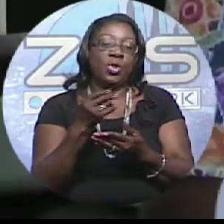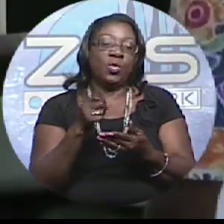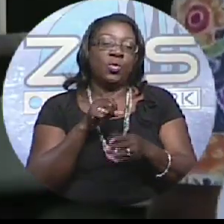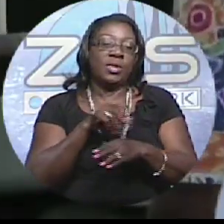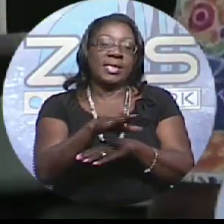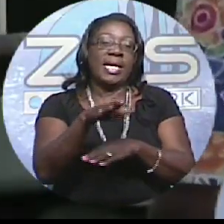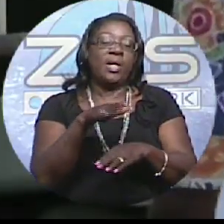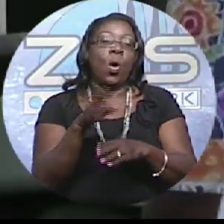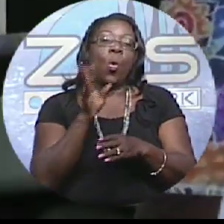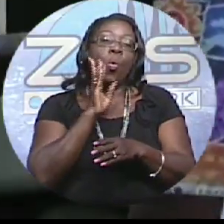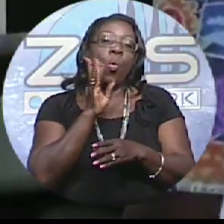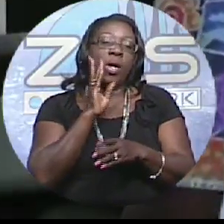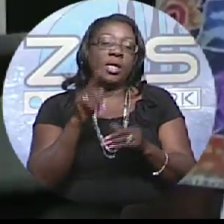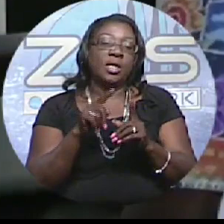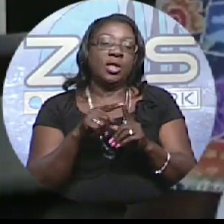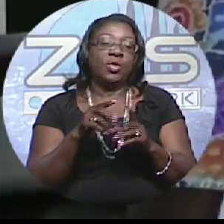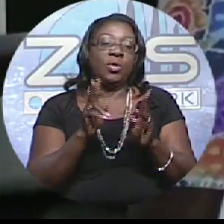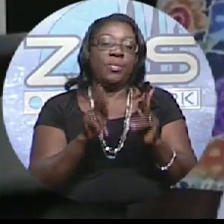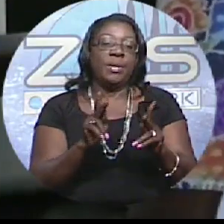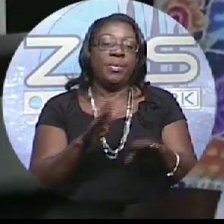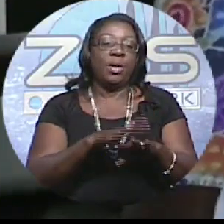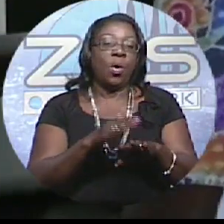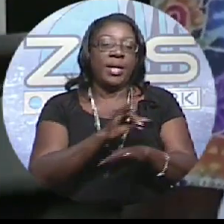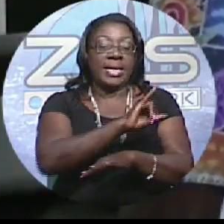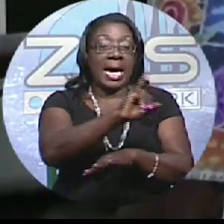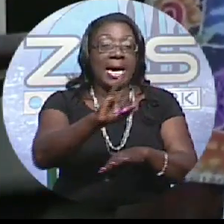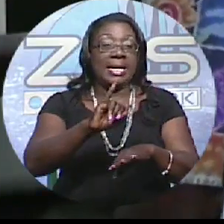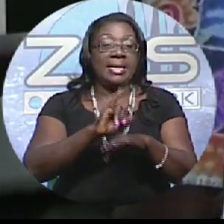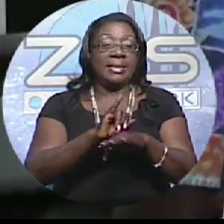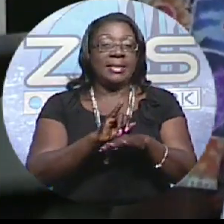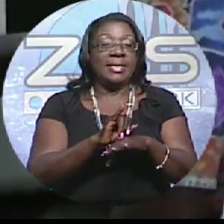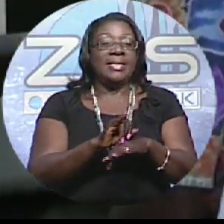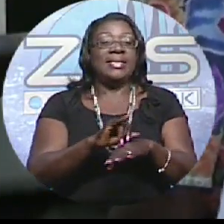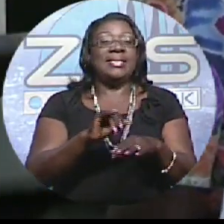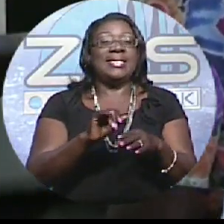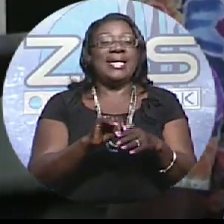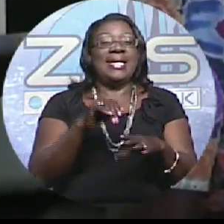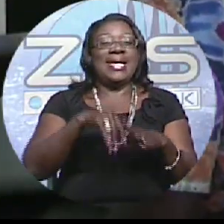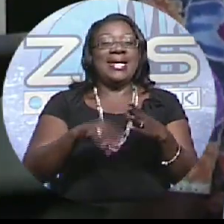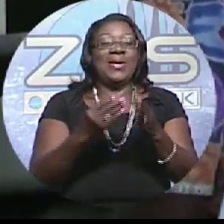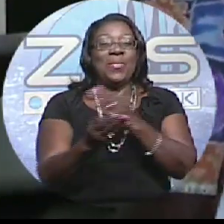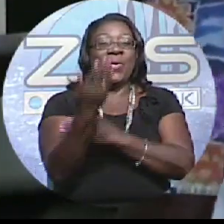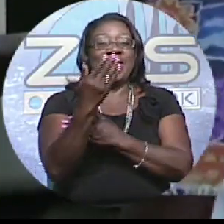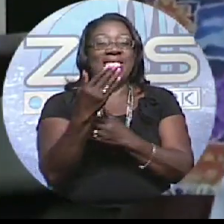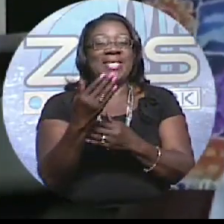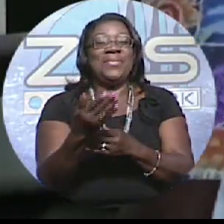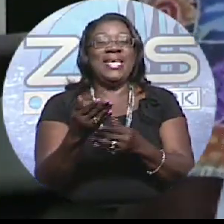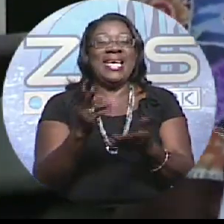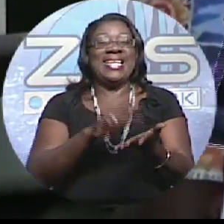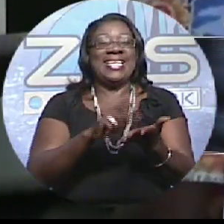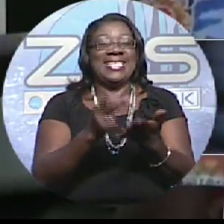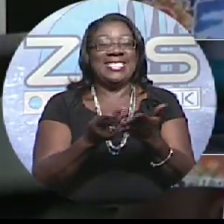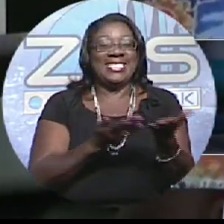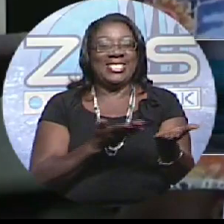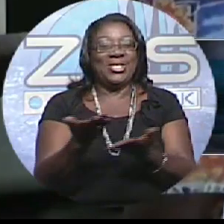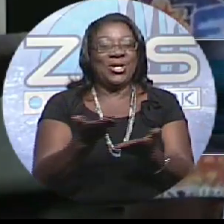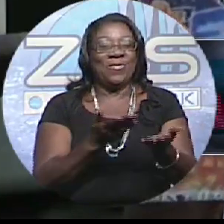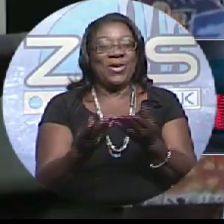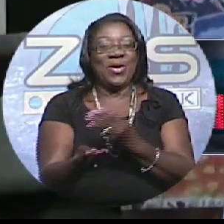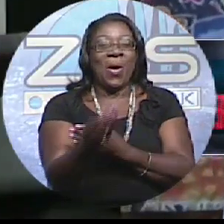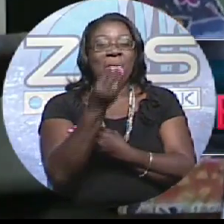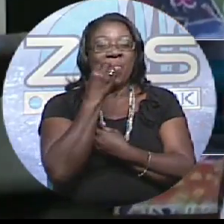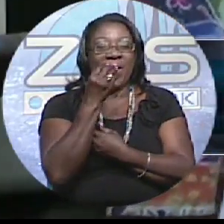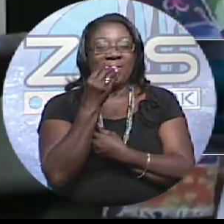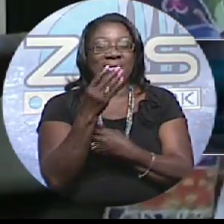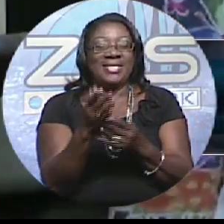Miss Ruthie says that once the weather permits, she'll be in her kitchen in the morning serving breakfast. Reporting from San